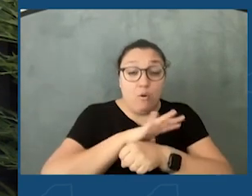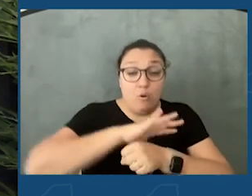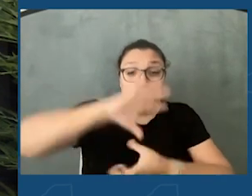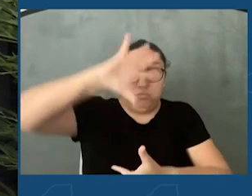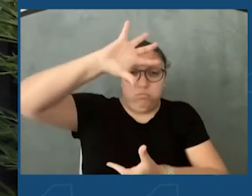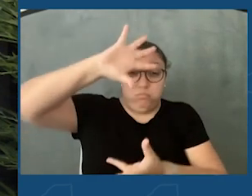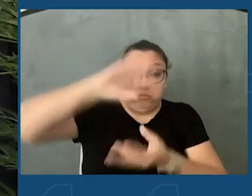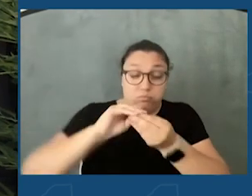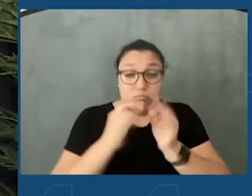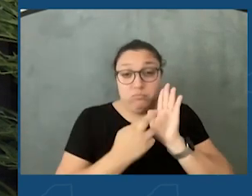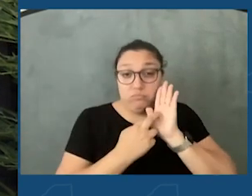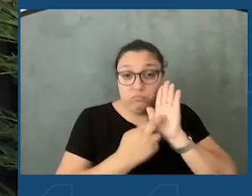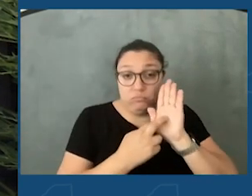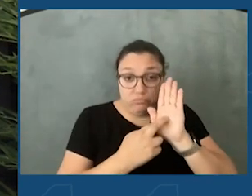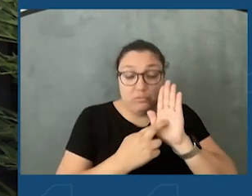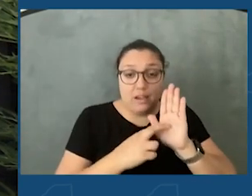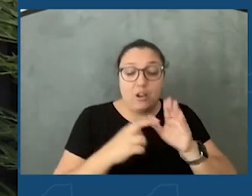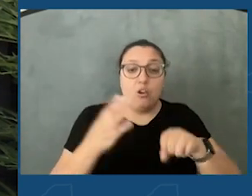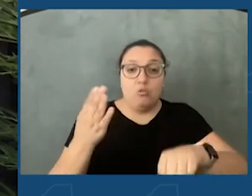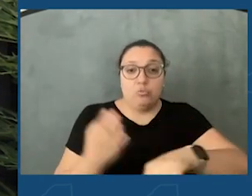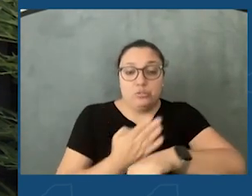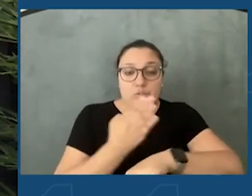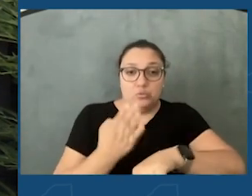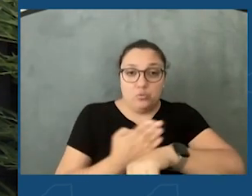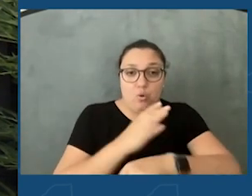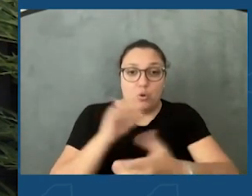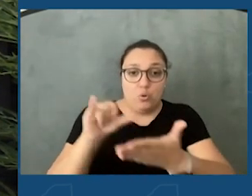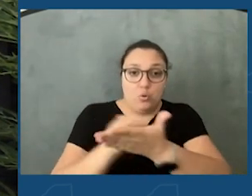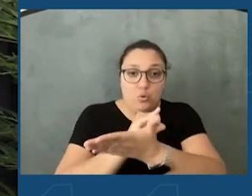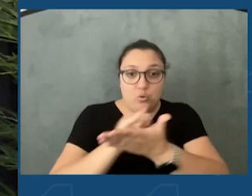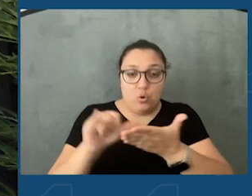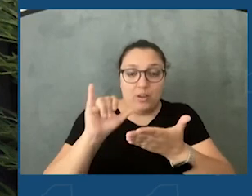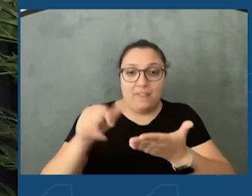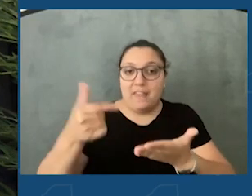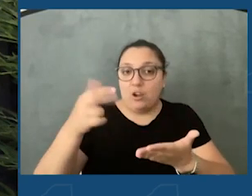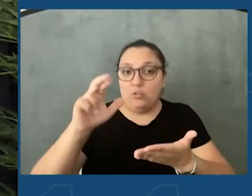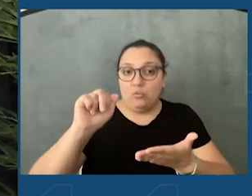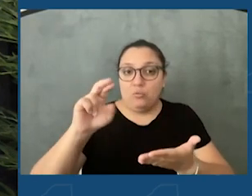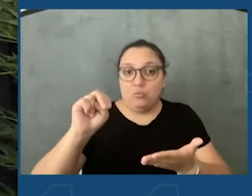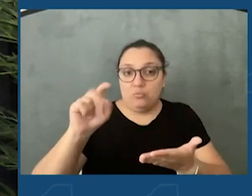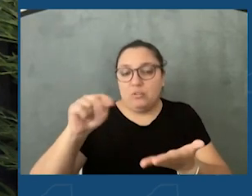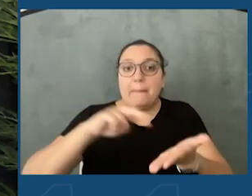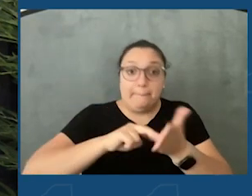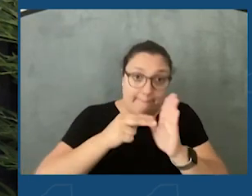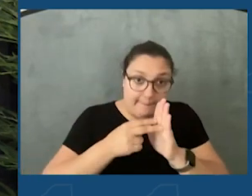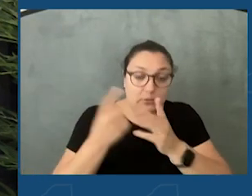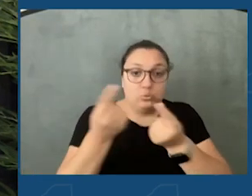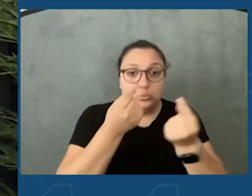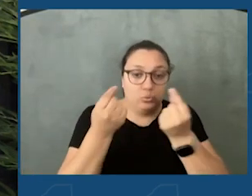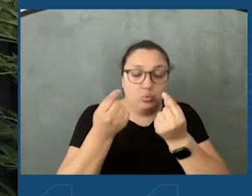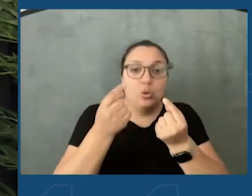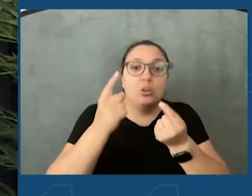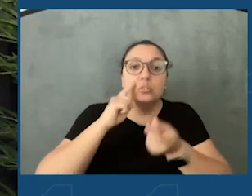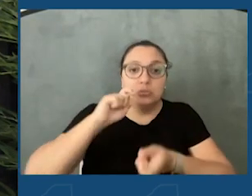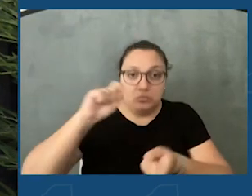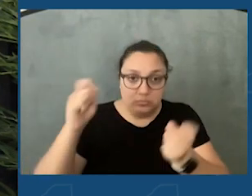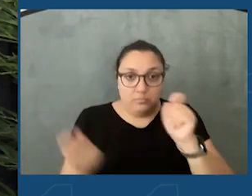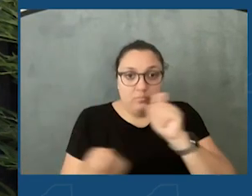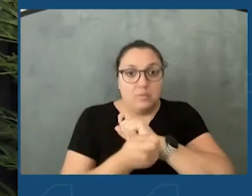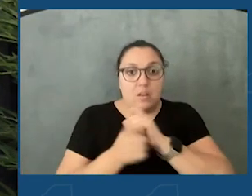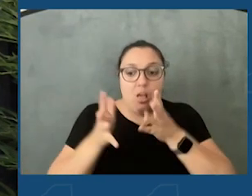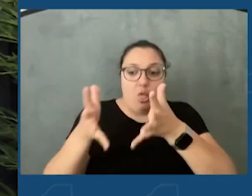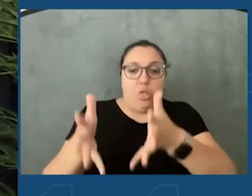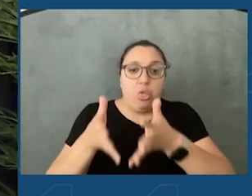is meant to do, to help communities reimagine and transform long-abandoned properties in